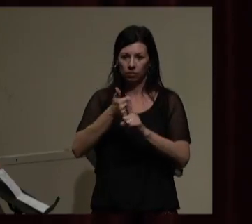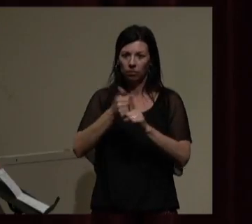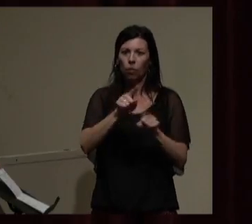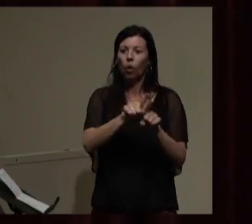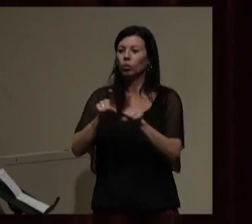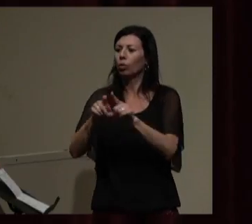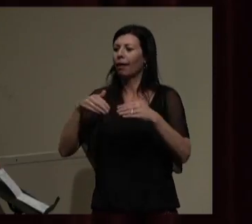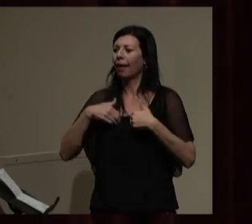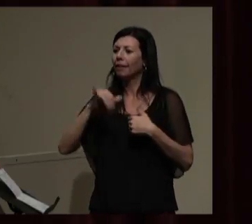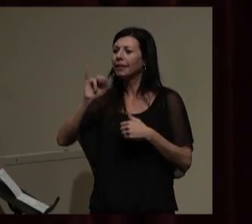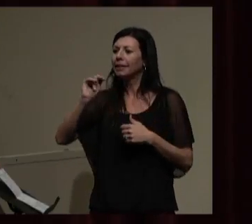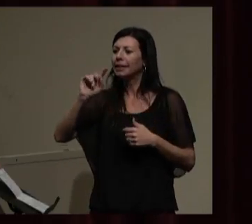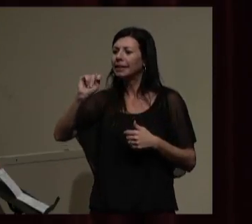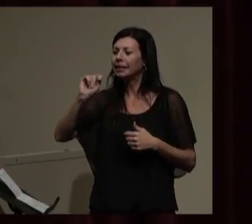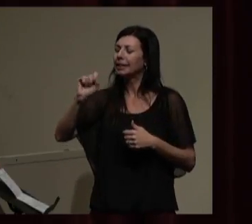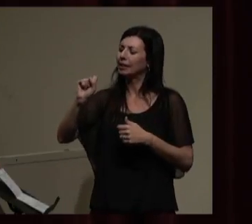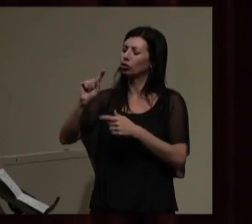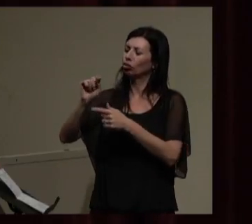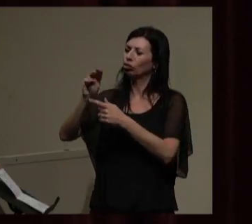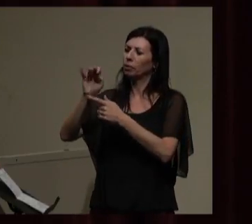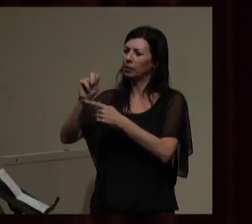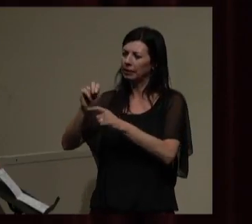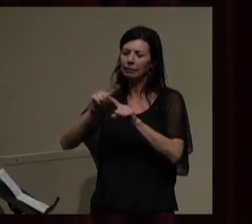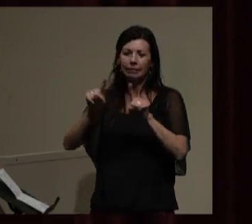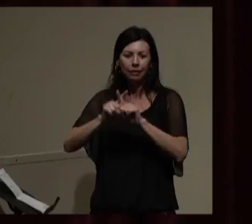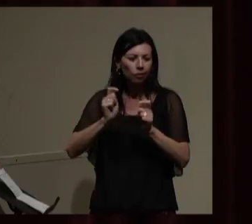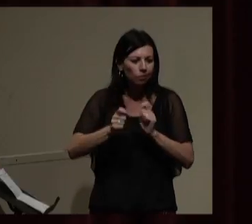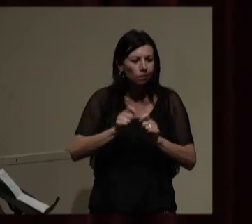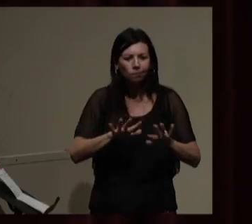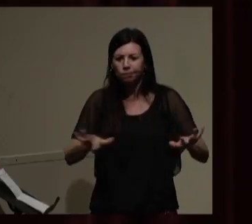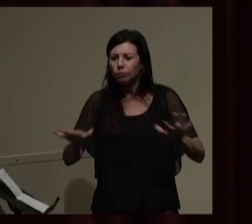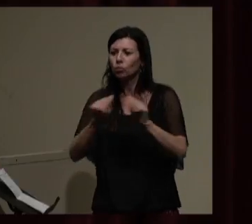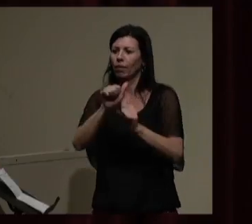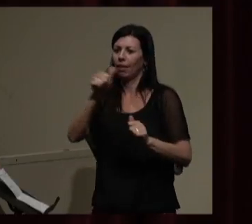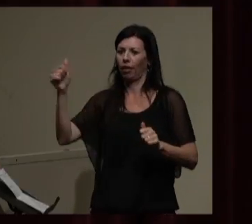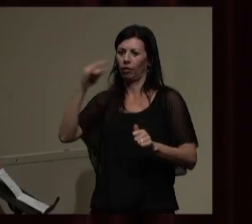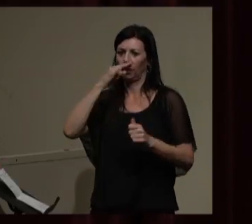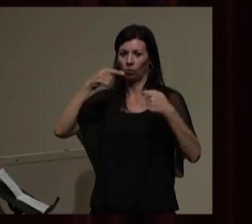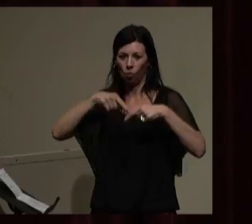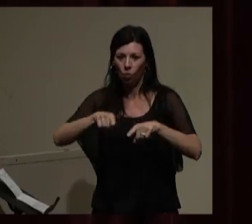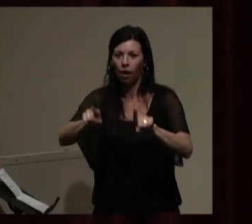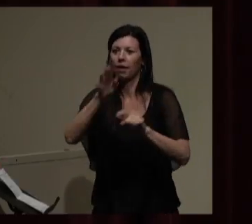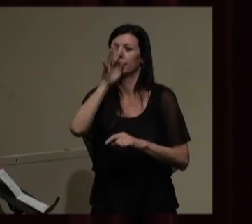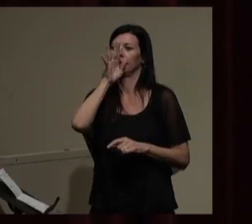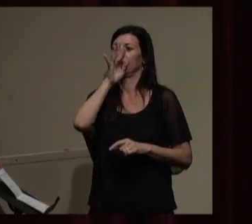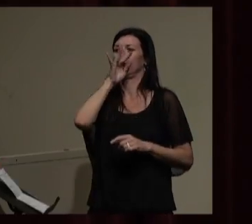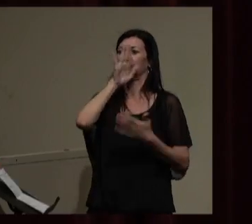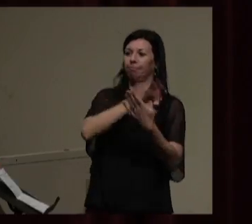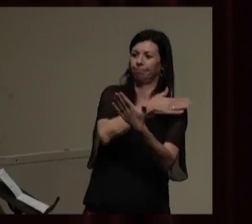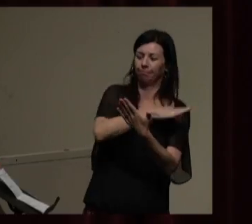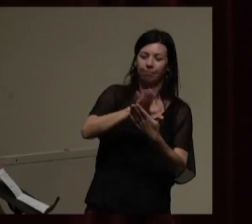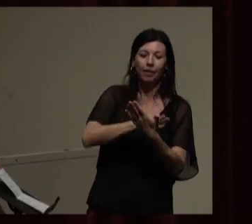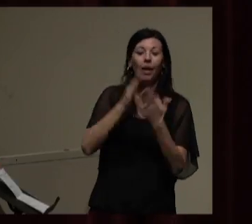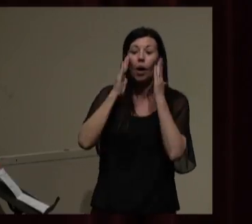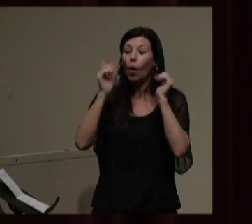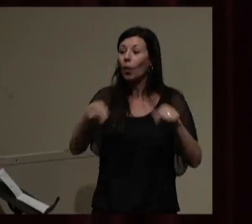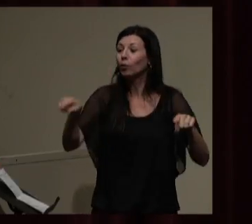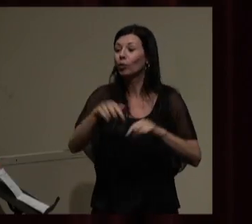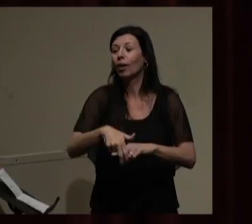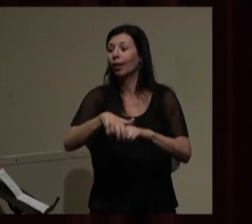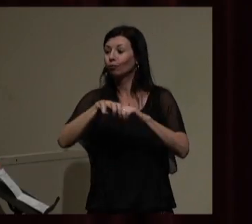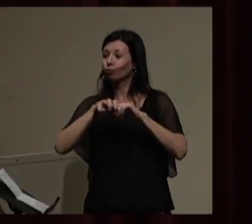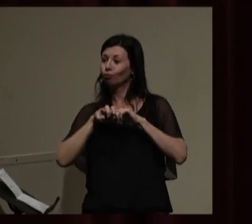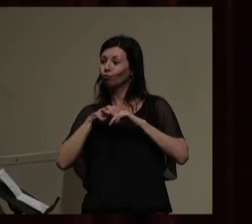instrumentations, so you'll see kids playing instruments with other kids while singing. So anyways, I hope you can just sit back,